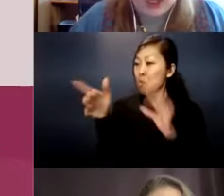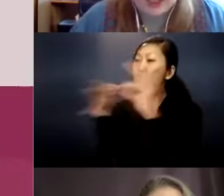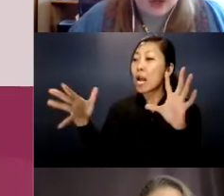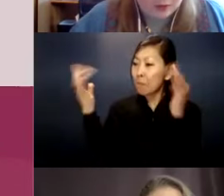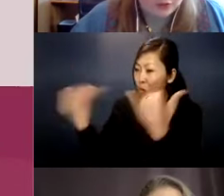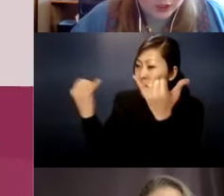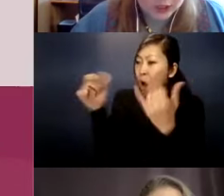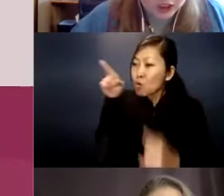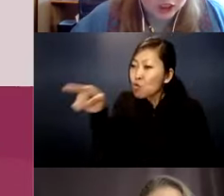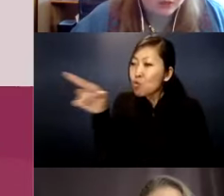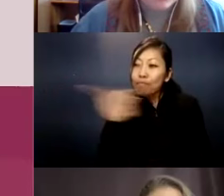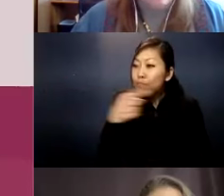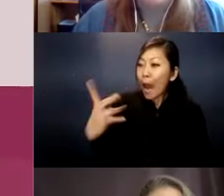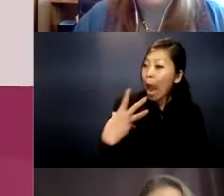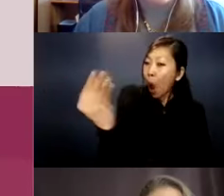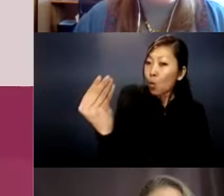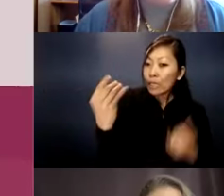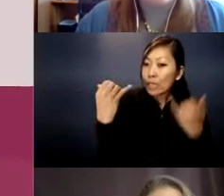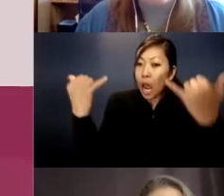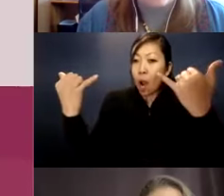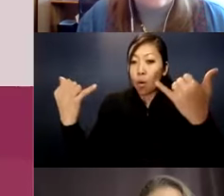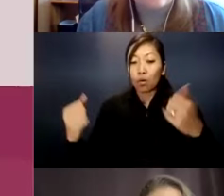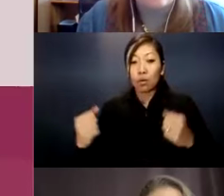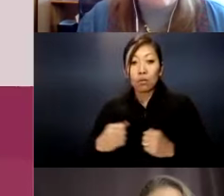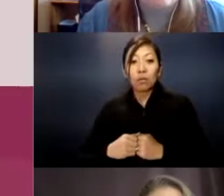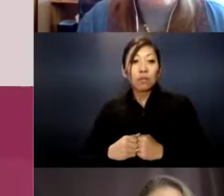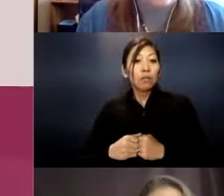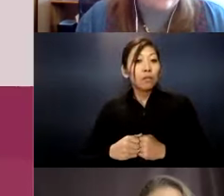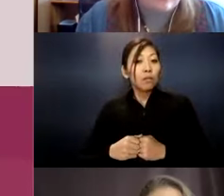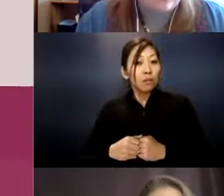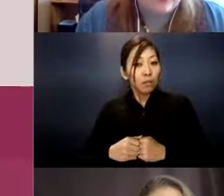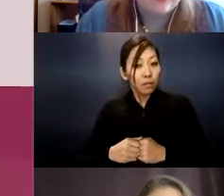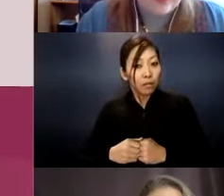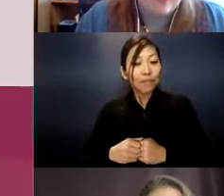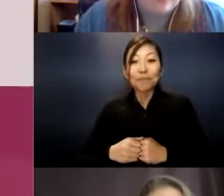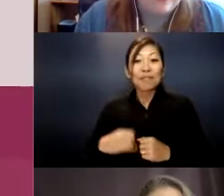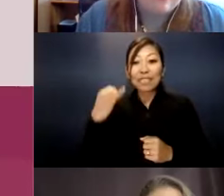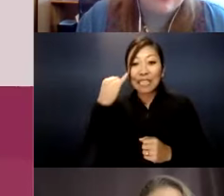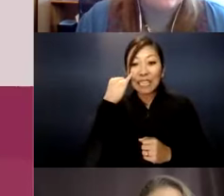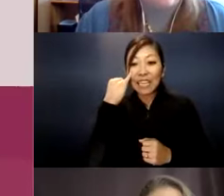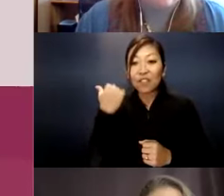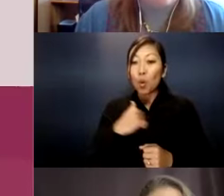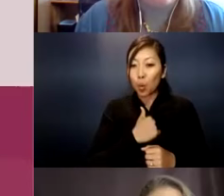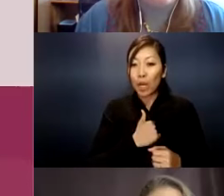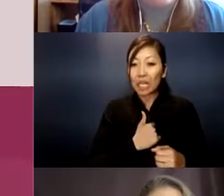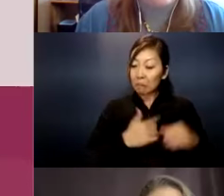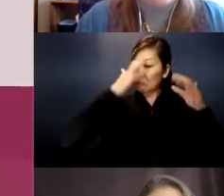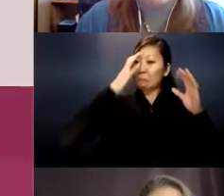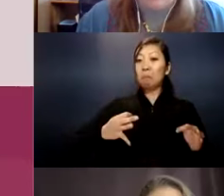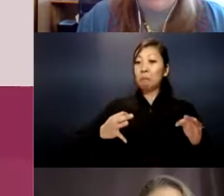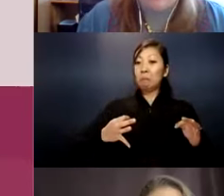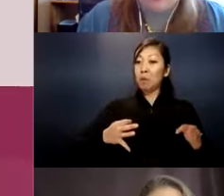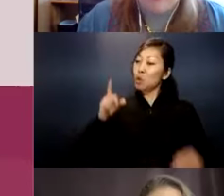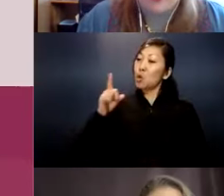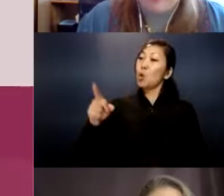right? You're going to get out of this relationship. But when we chase a specific outcome, we become